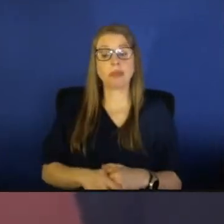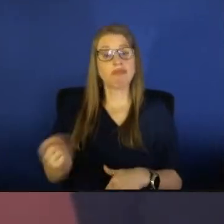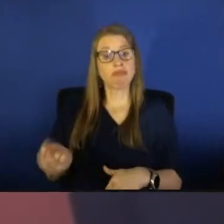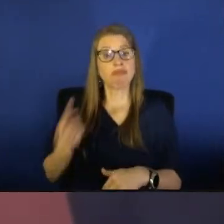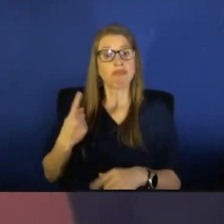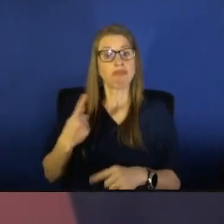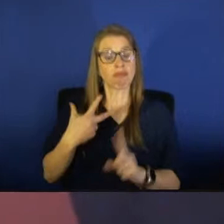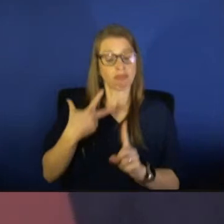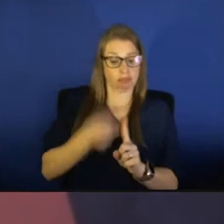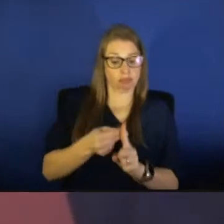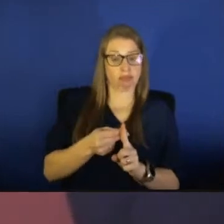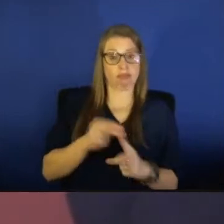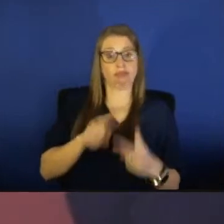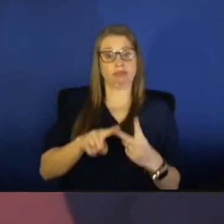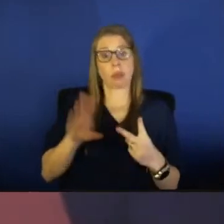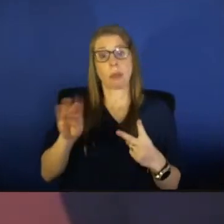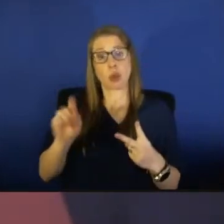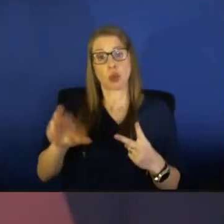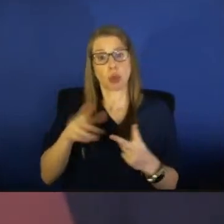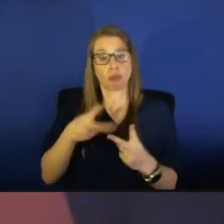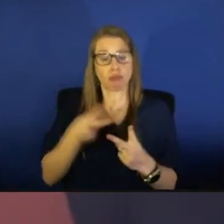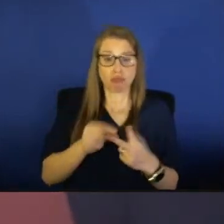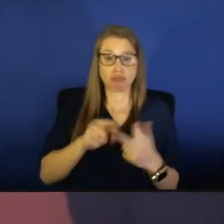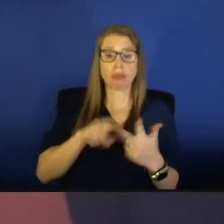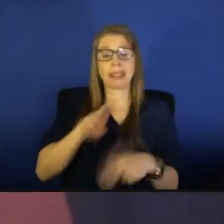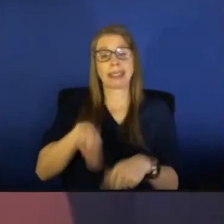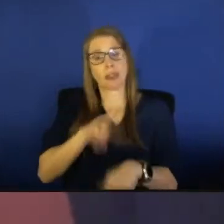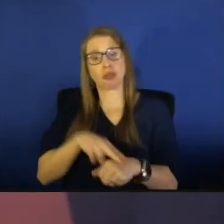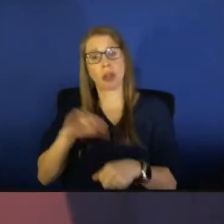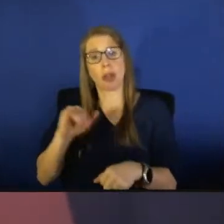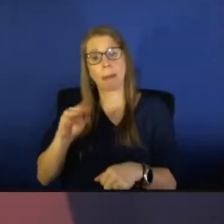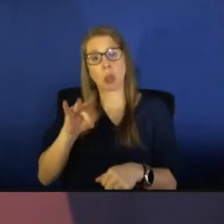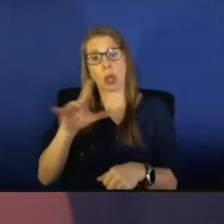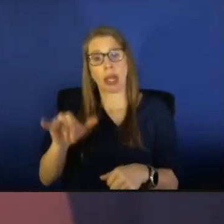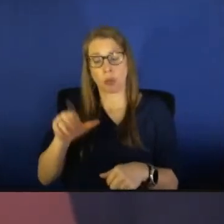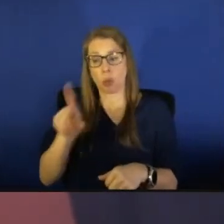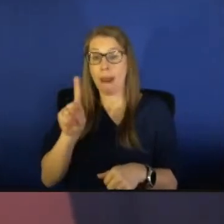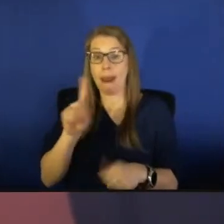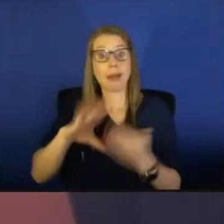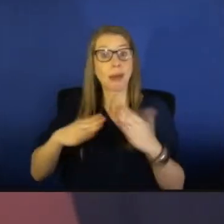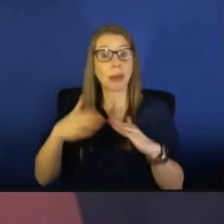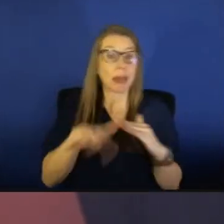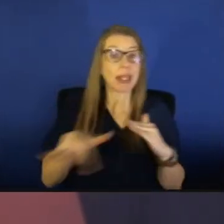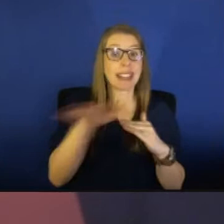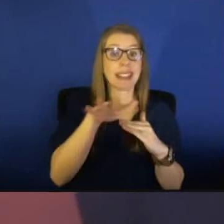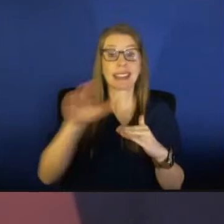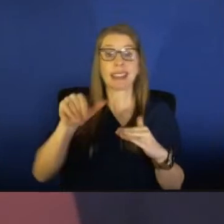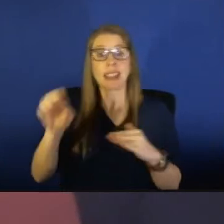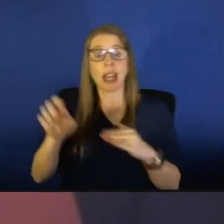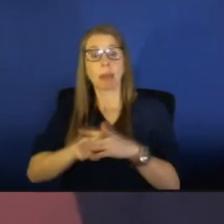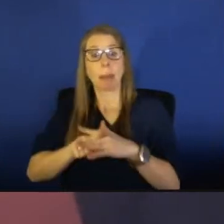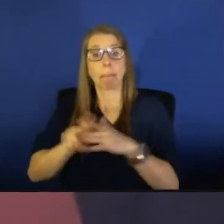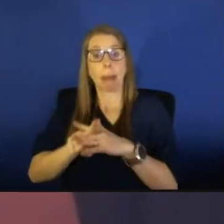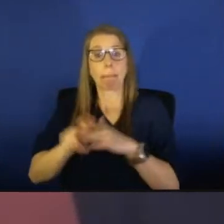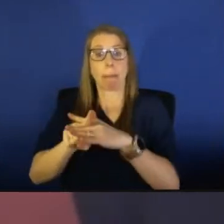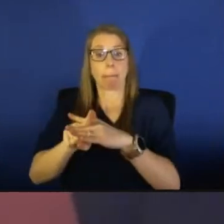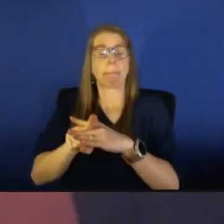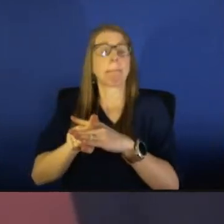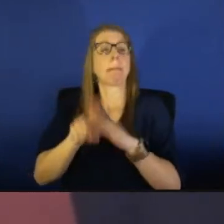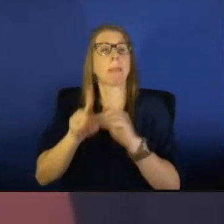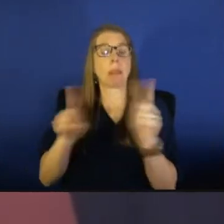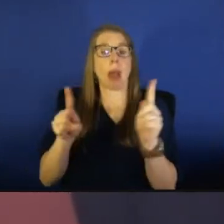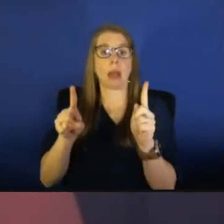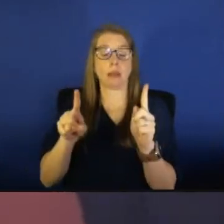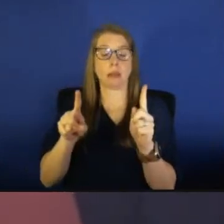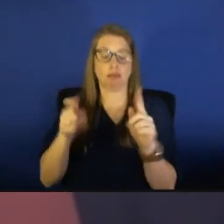and the boosters and some natural immunity in the community, you know, the hope is that even though we're going to get some cases, we don't see that big influx